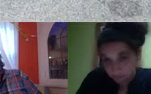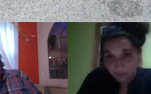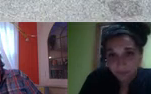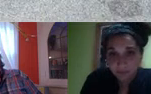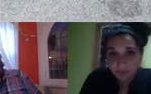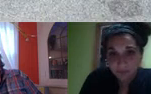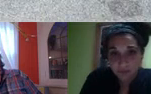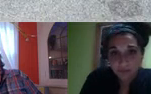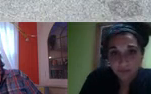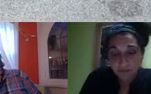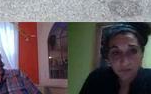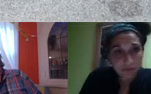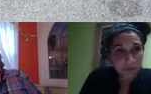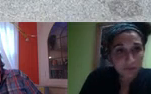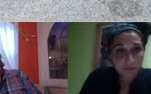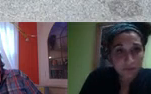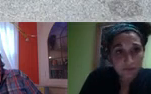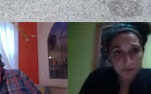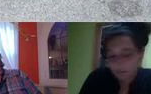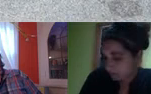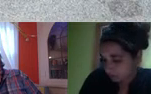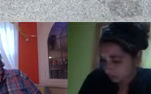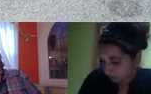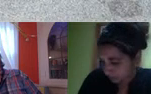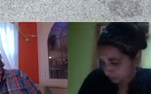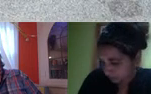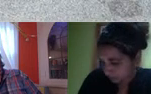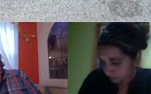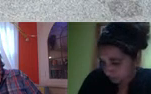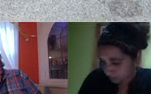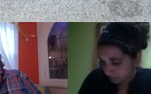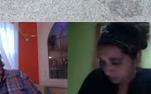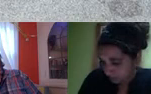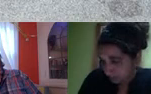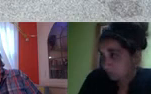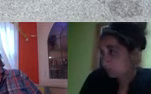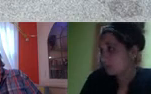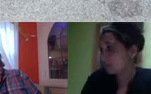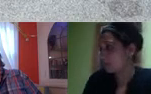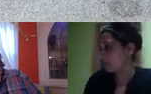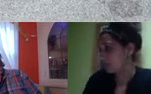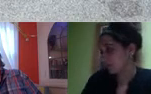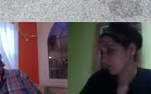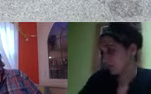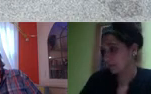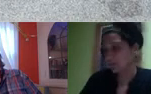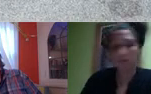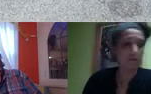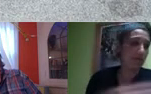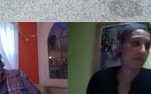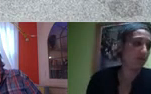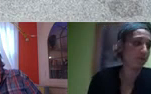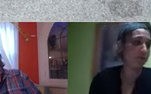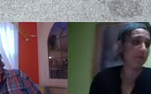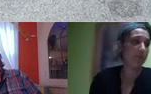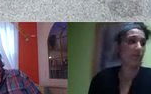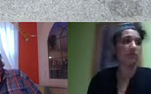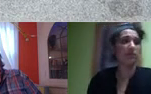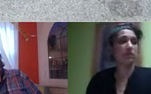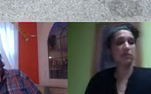federal program with funding behind it to really be encouraging more walking and biking to school and programs and infrastructure